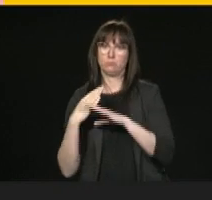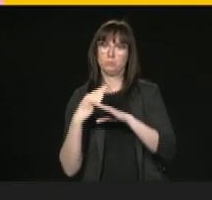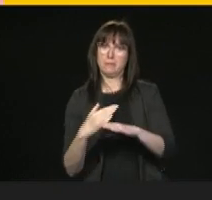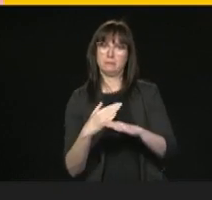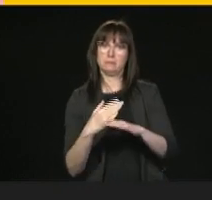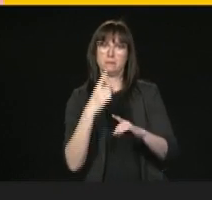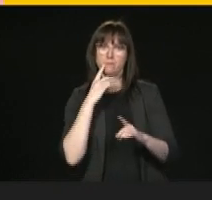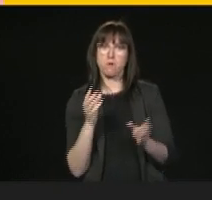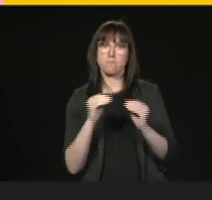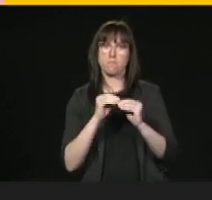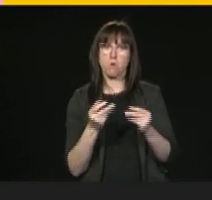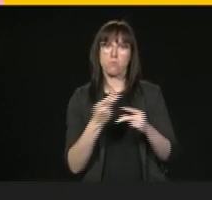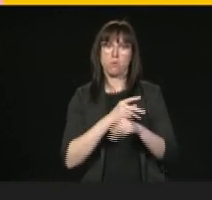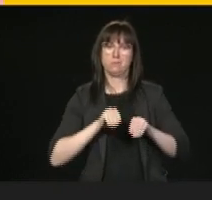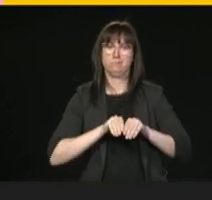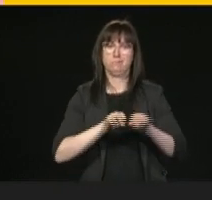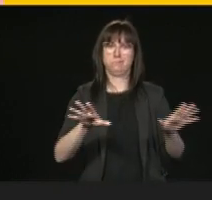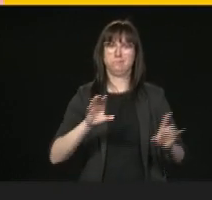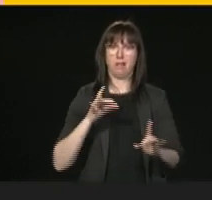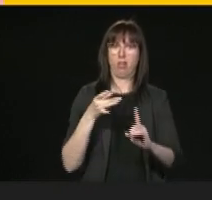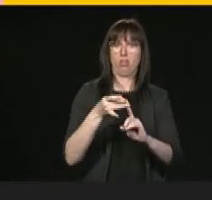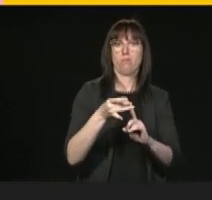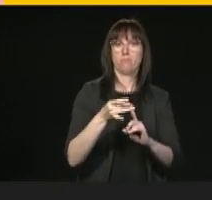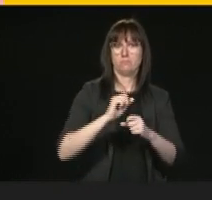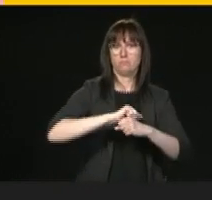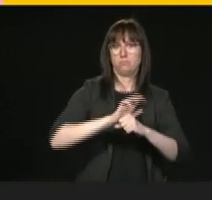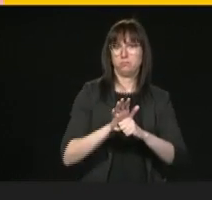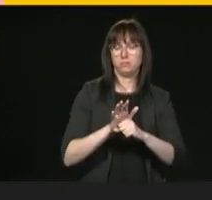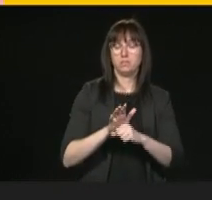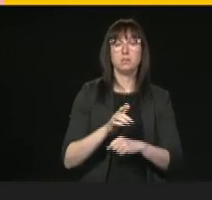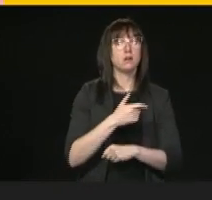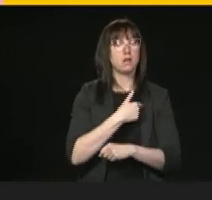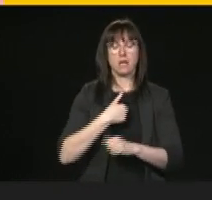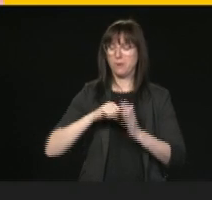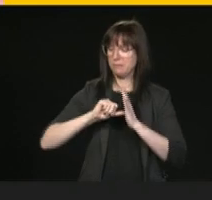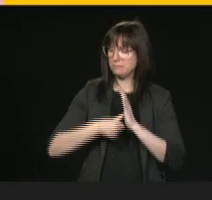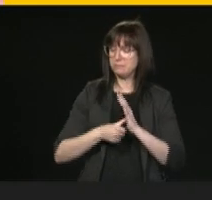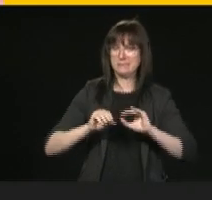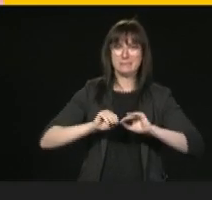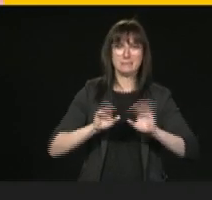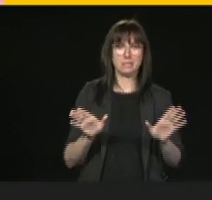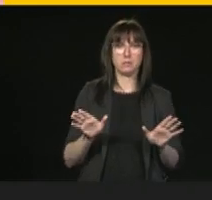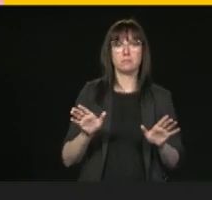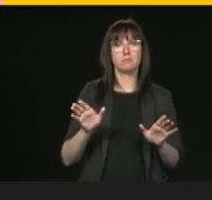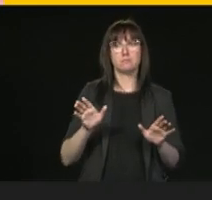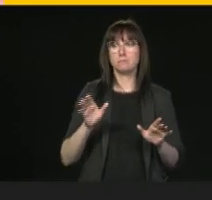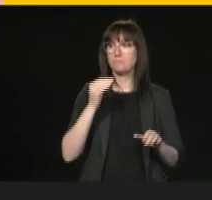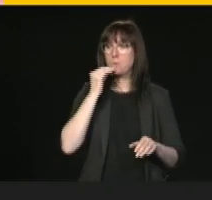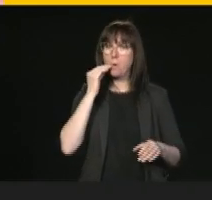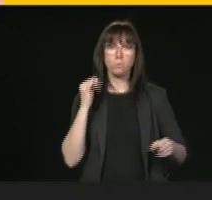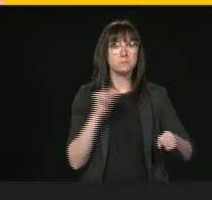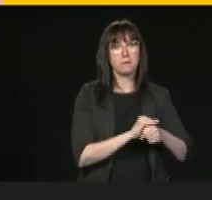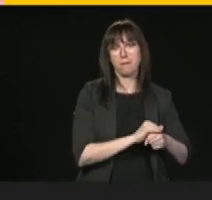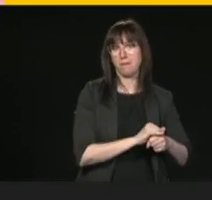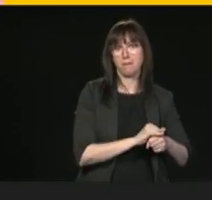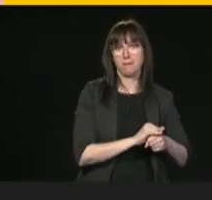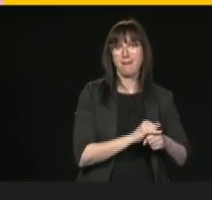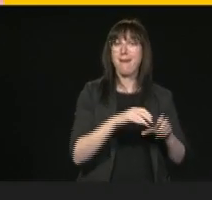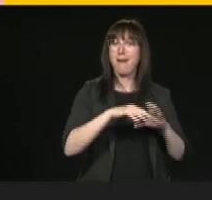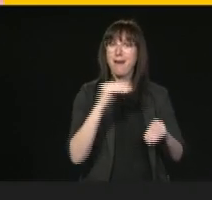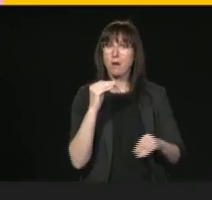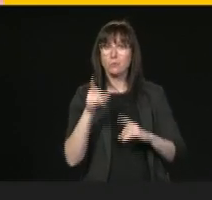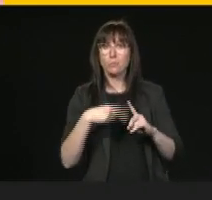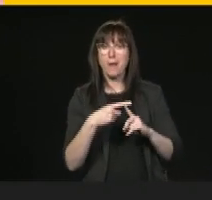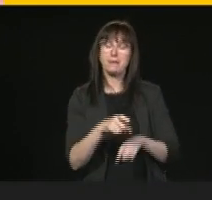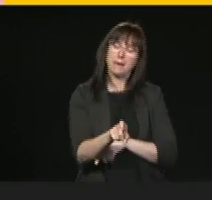And I think the message we've been giving loud and clear is that everyone should stay home. You only go out for essential activities such as buying your groceries.